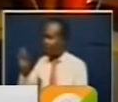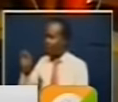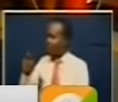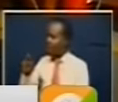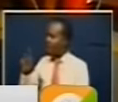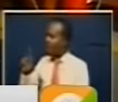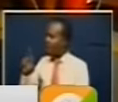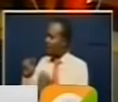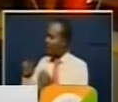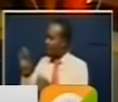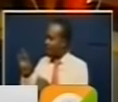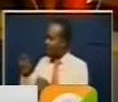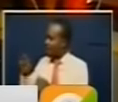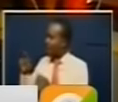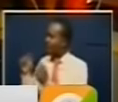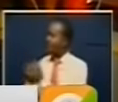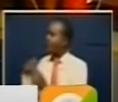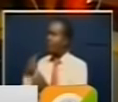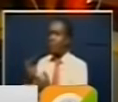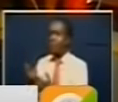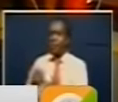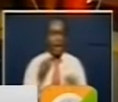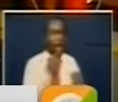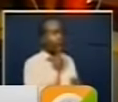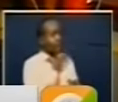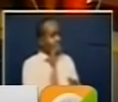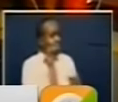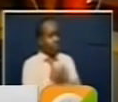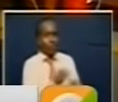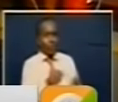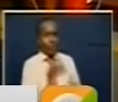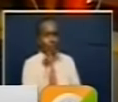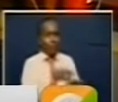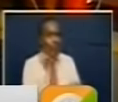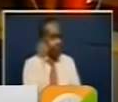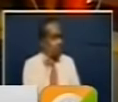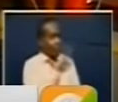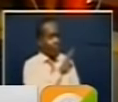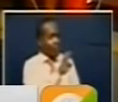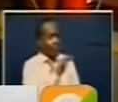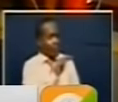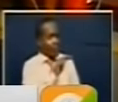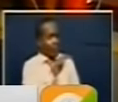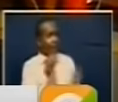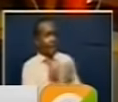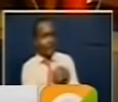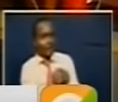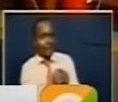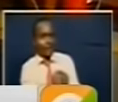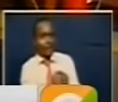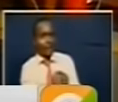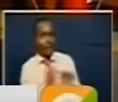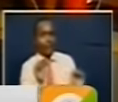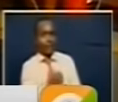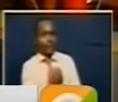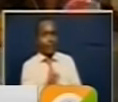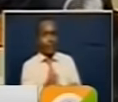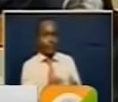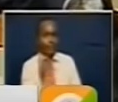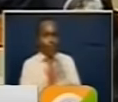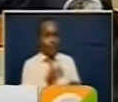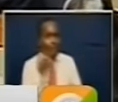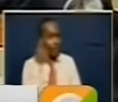I'm just saying, I mean, you can't elect a Ben 10 in Nairobi. You can't elect a cougar in